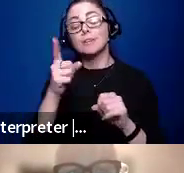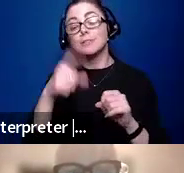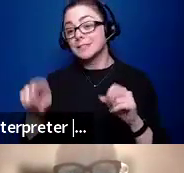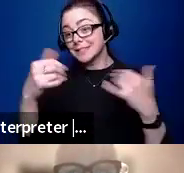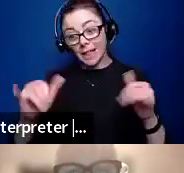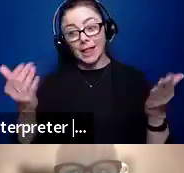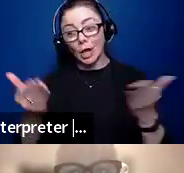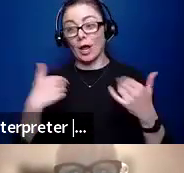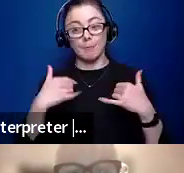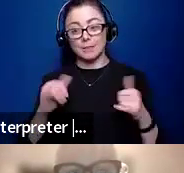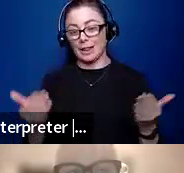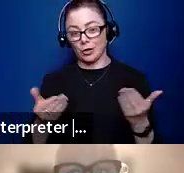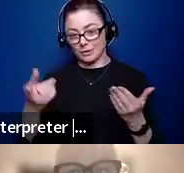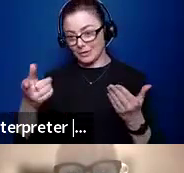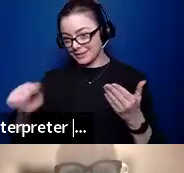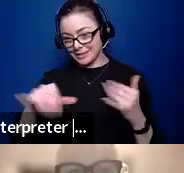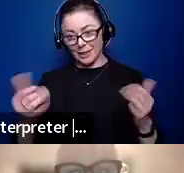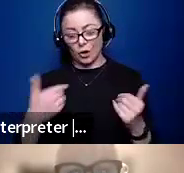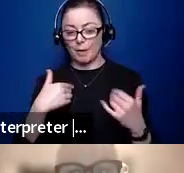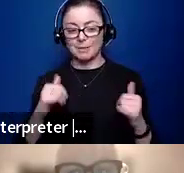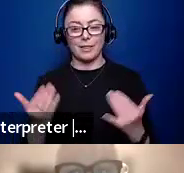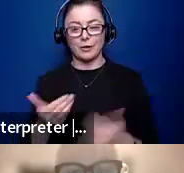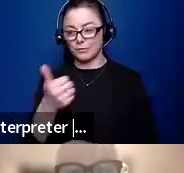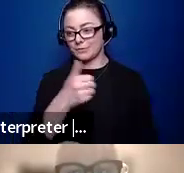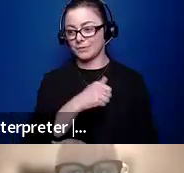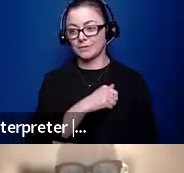Nope, that's okay. You can message me if you are.